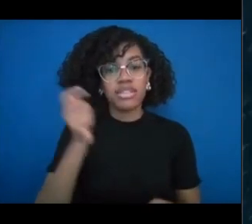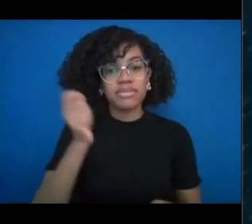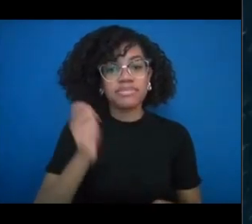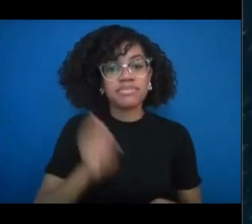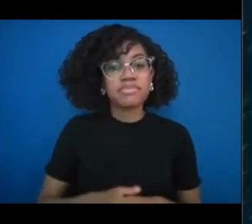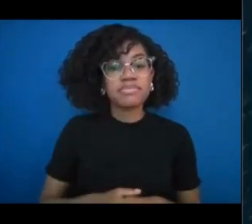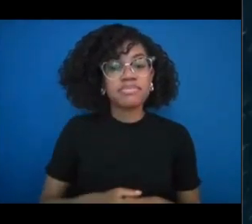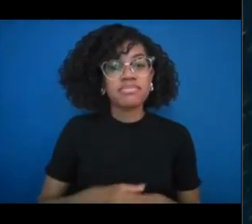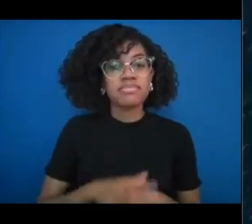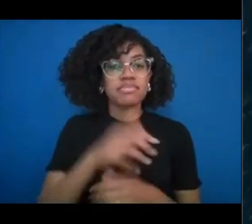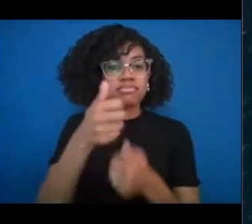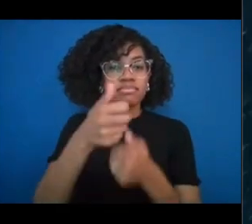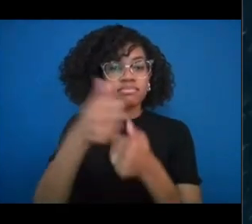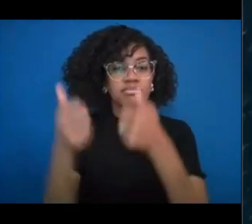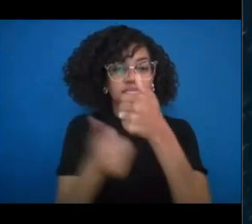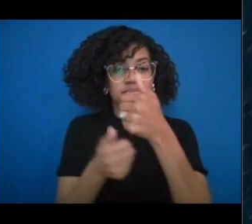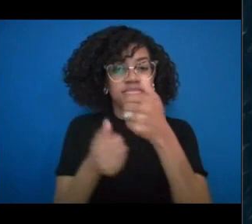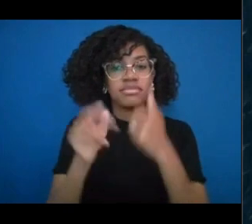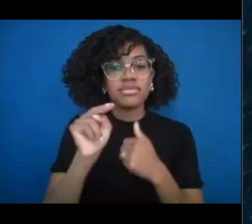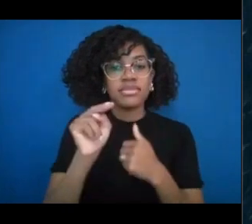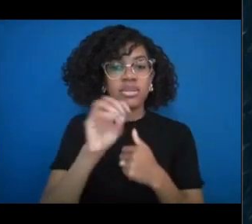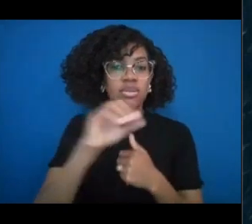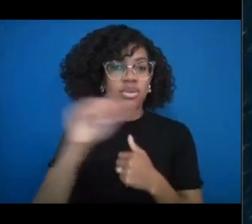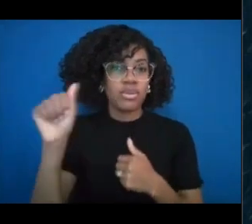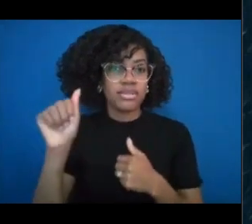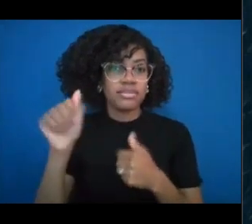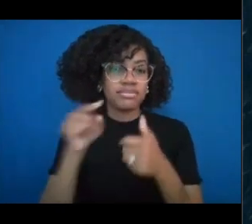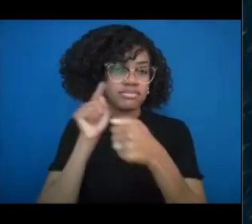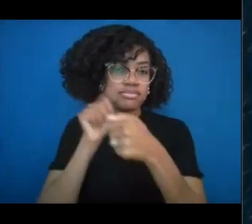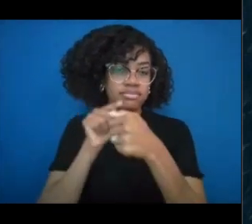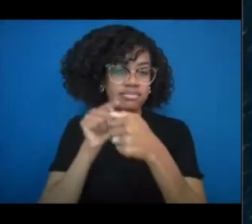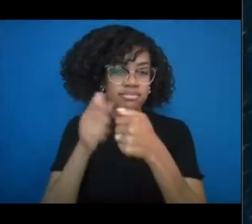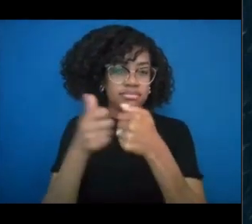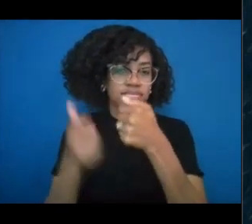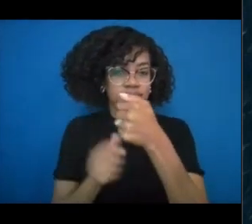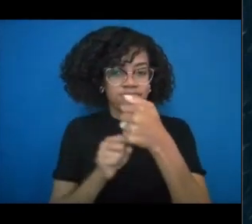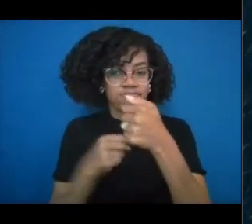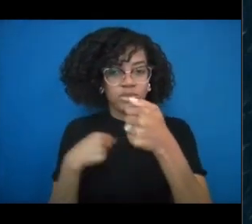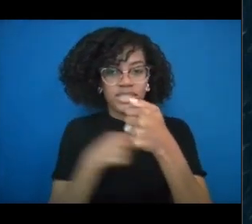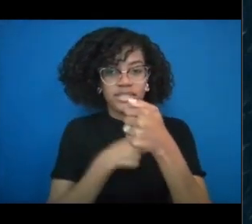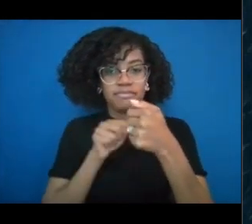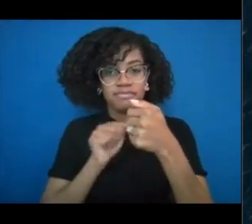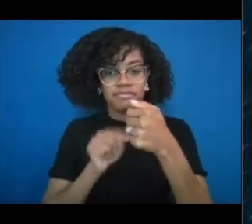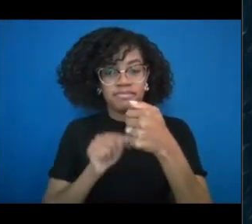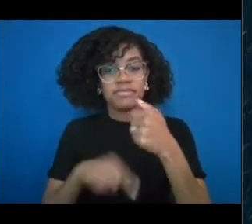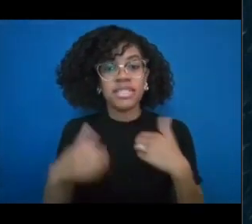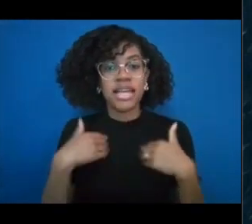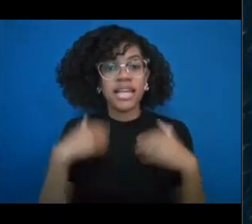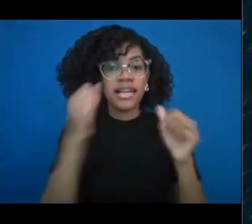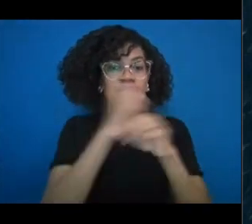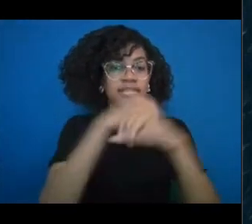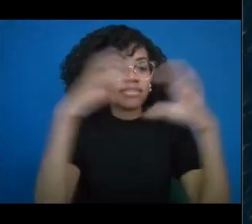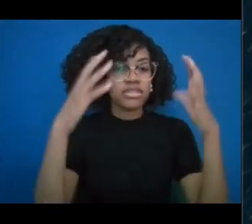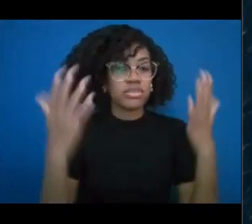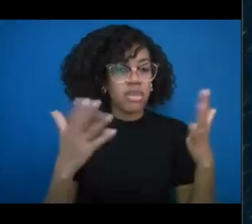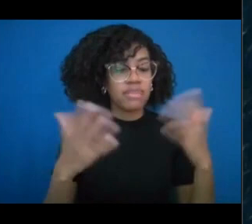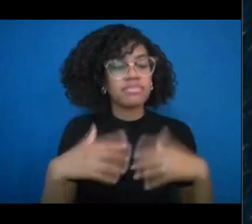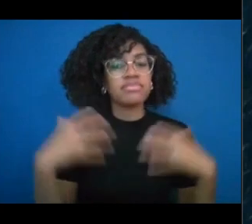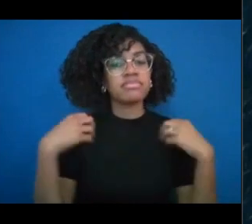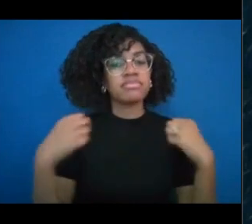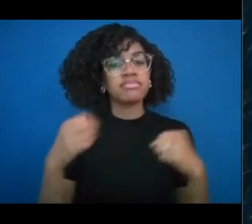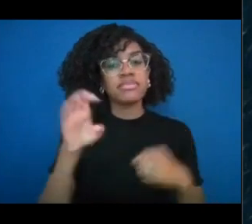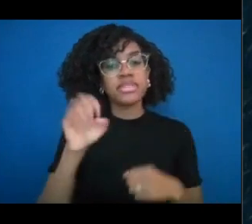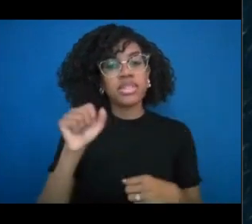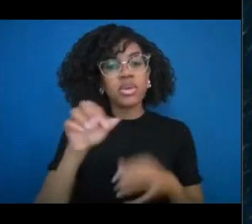the National Oceanic and Atmospheric Administration, which has its vision, resilient ecosystems, communities, economies,